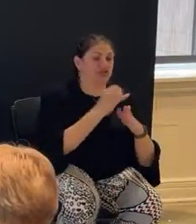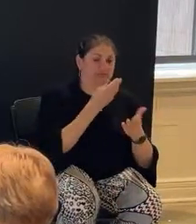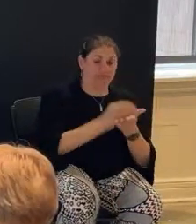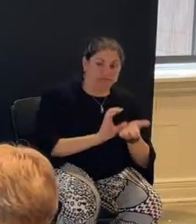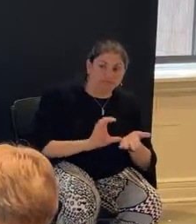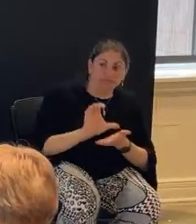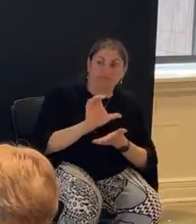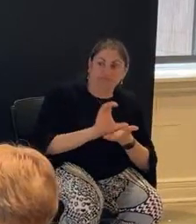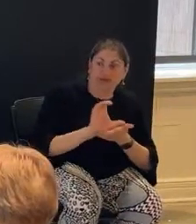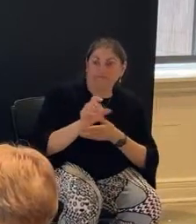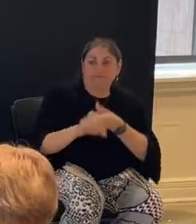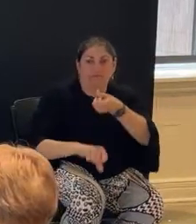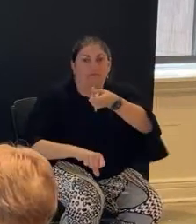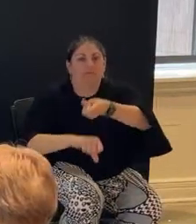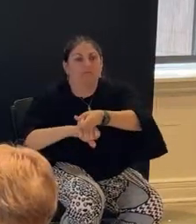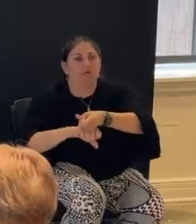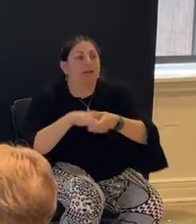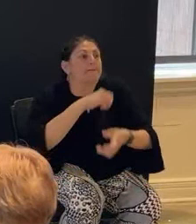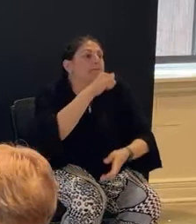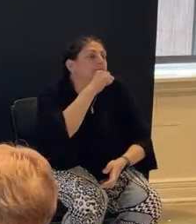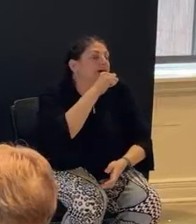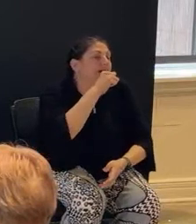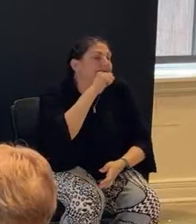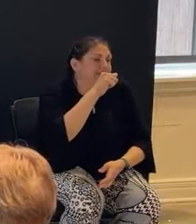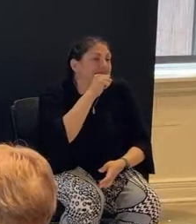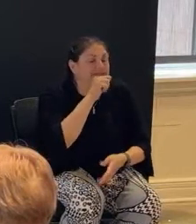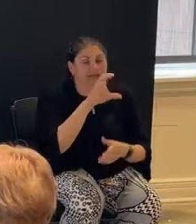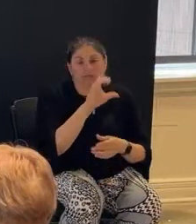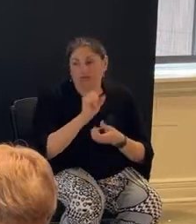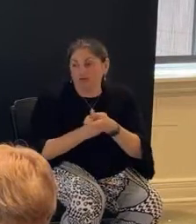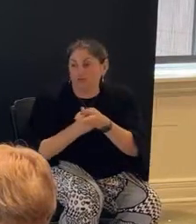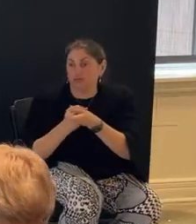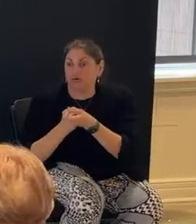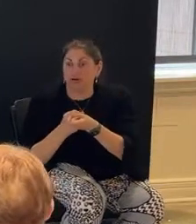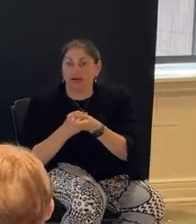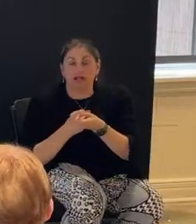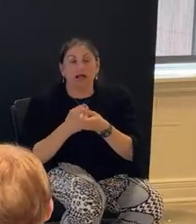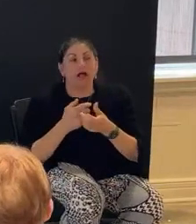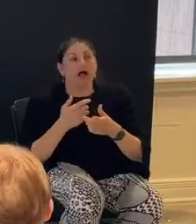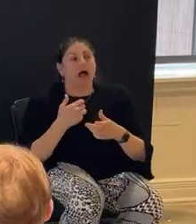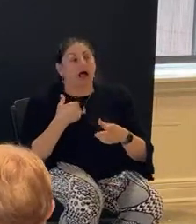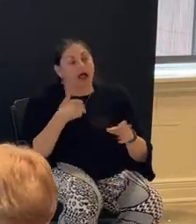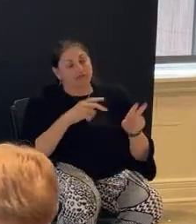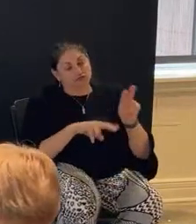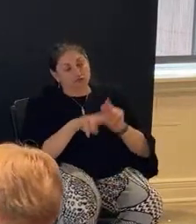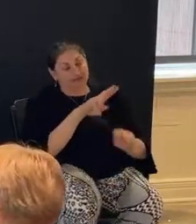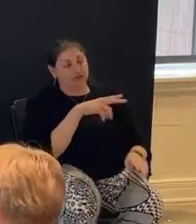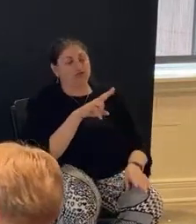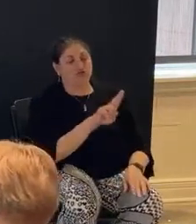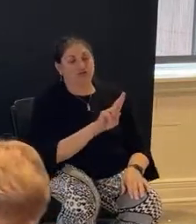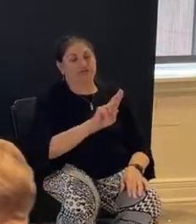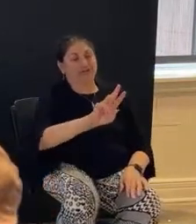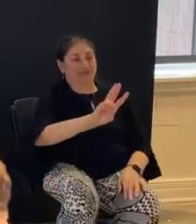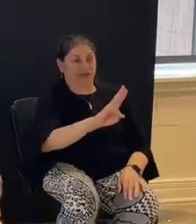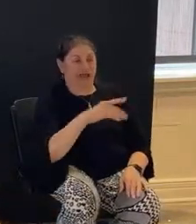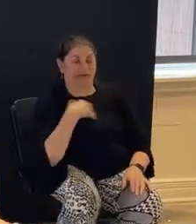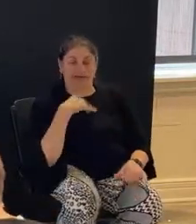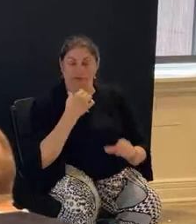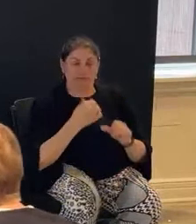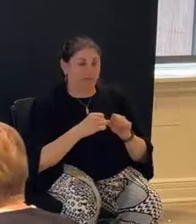private interests. And I did a look at the UW at one point. I can't remember the numbers